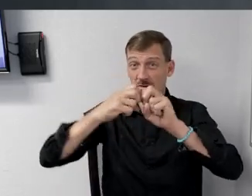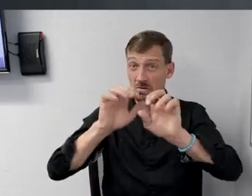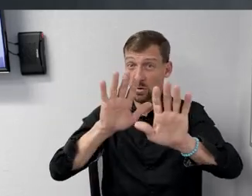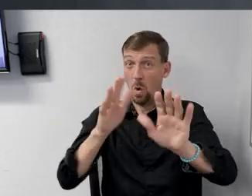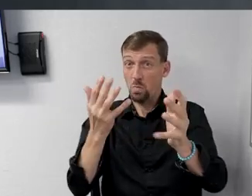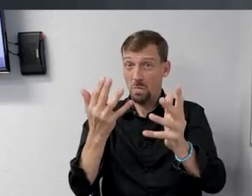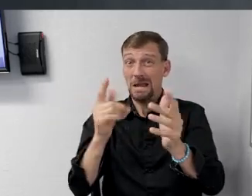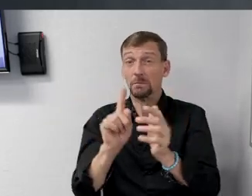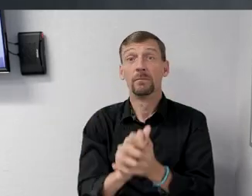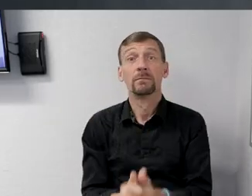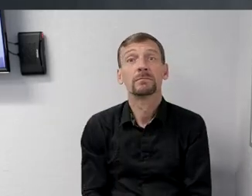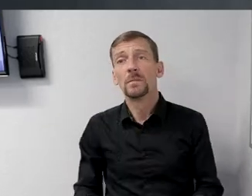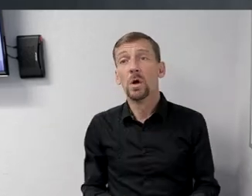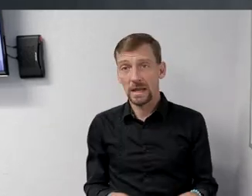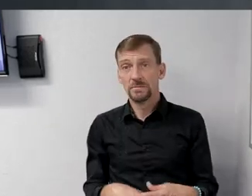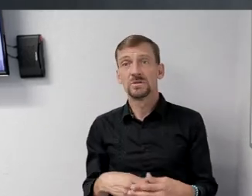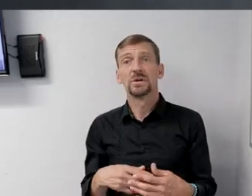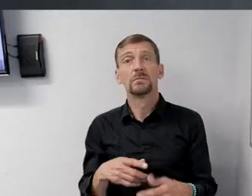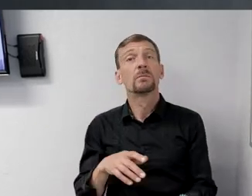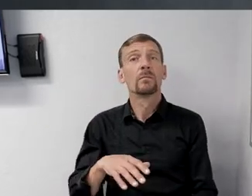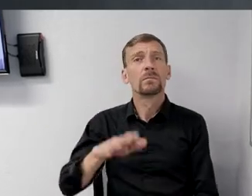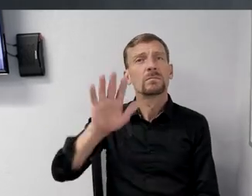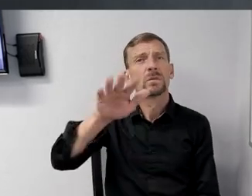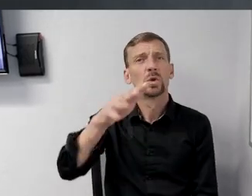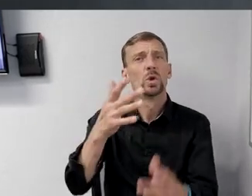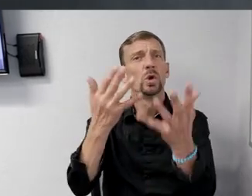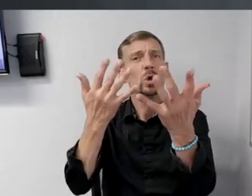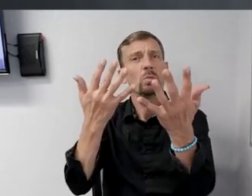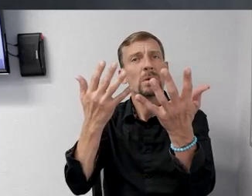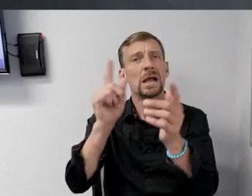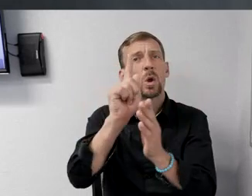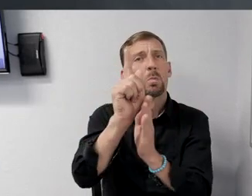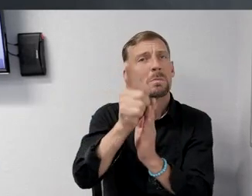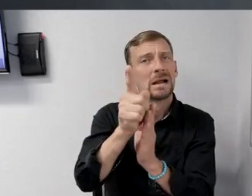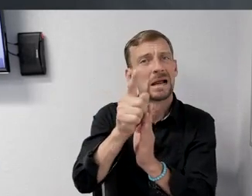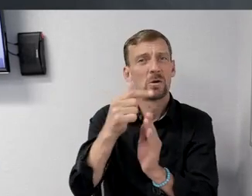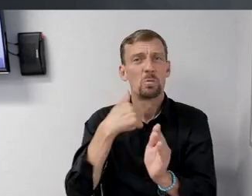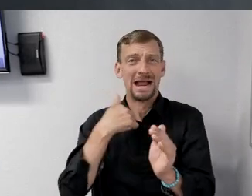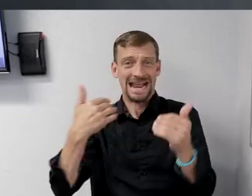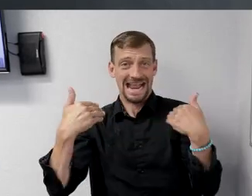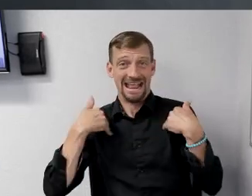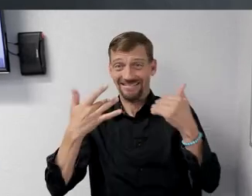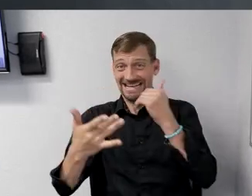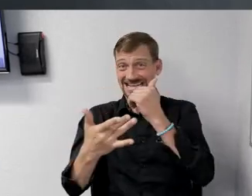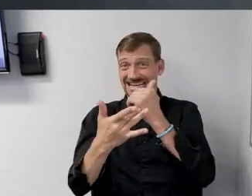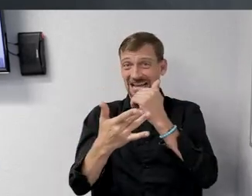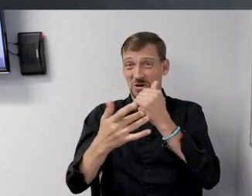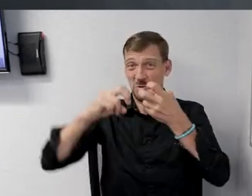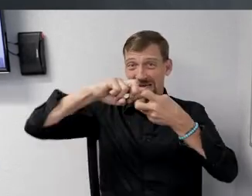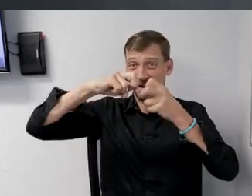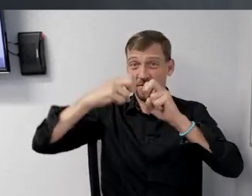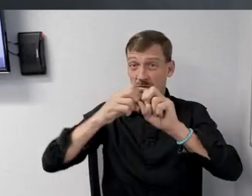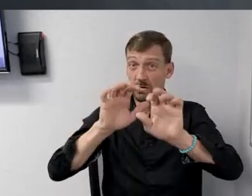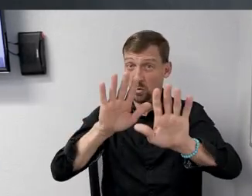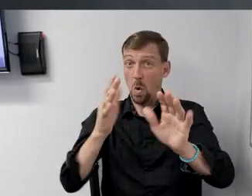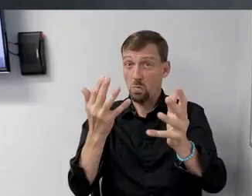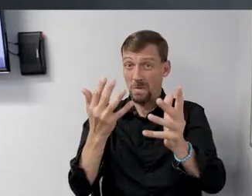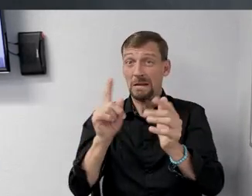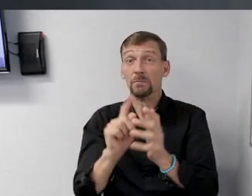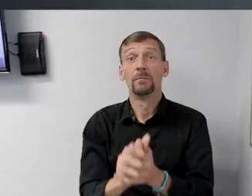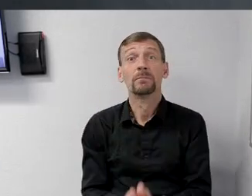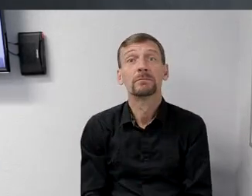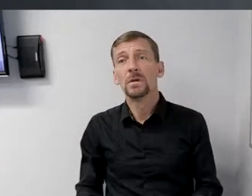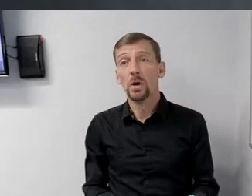deaths down, and they're doing it through the social distancing and wearing masks and washing their hands and just exercising, really